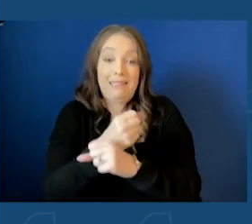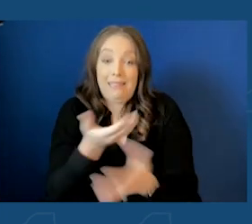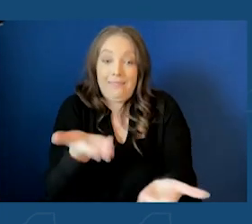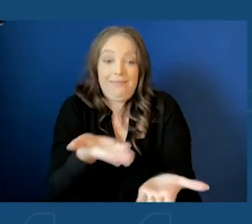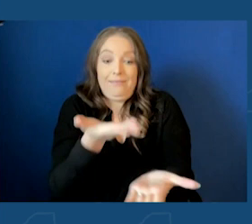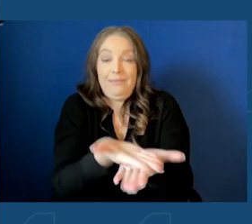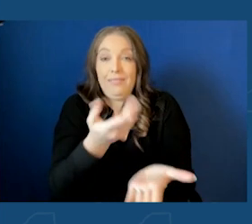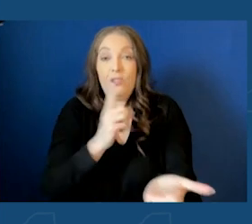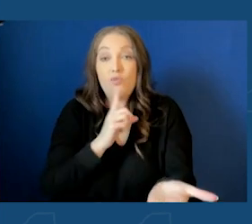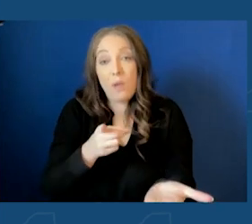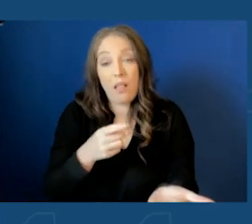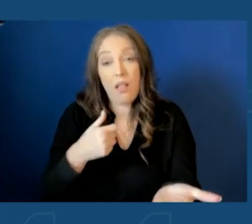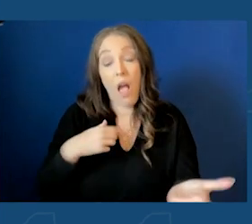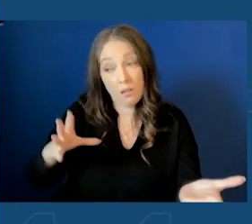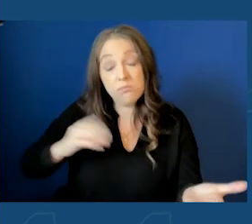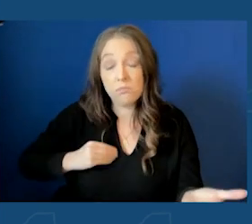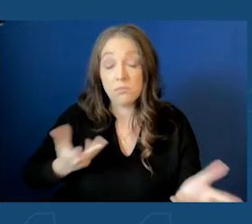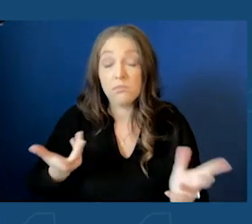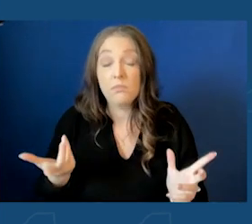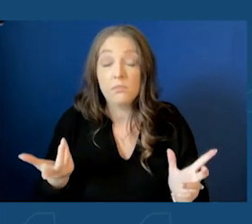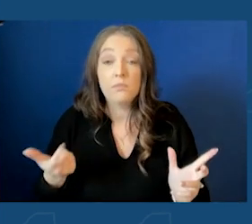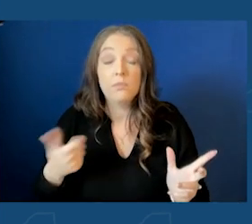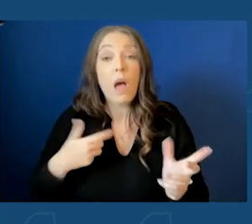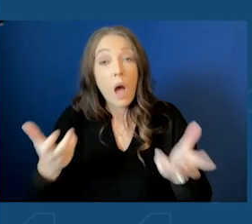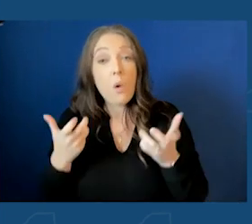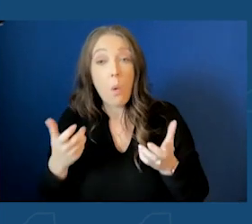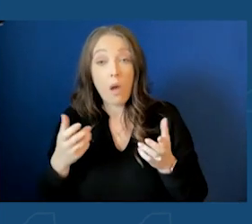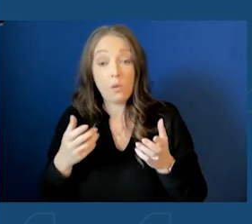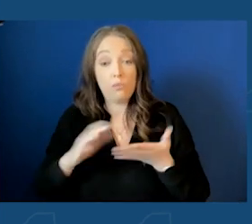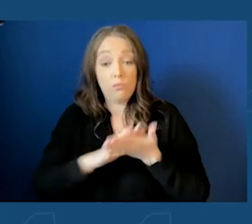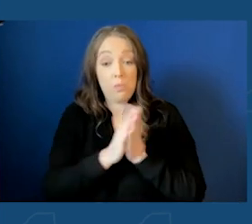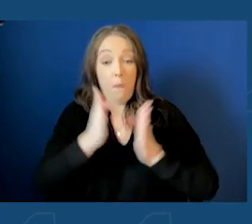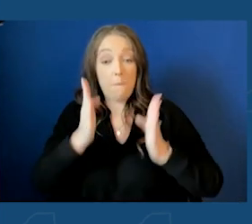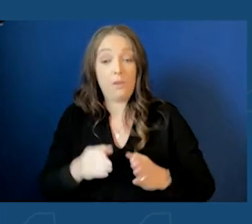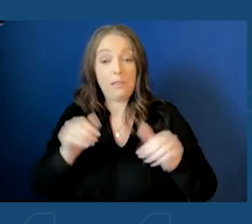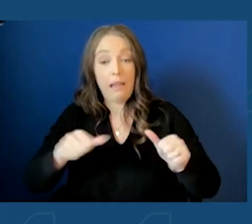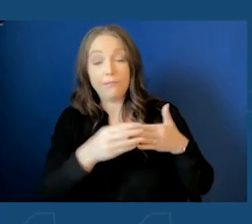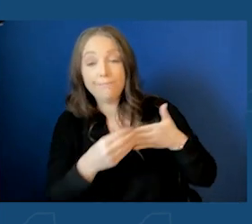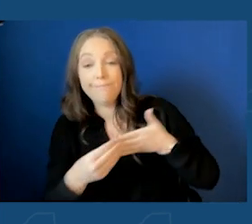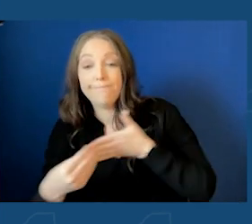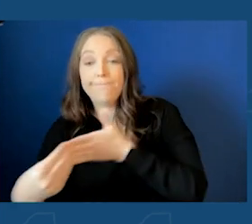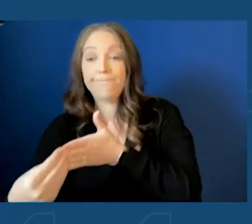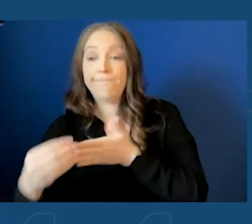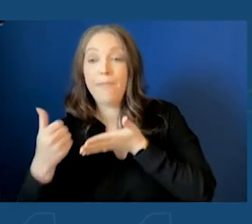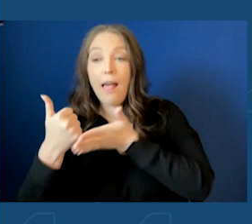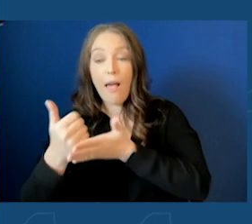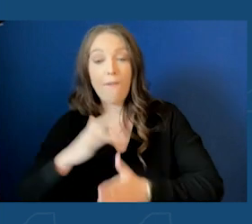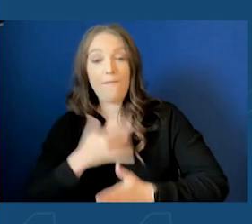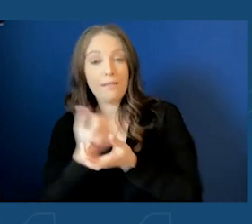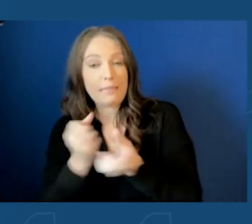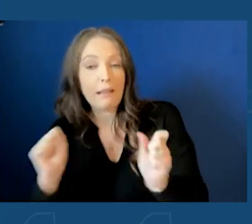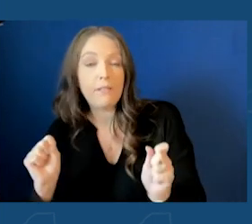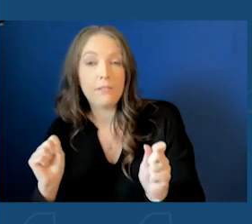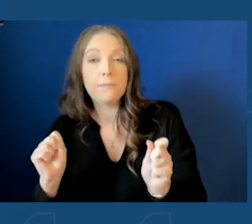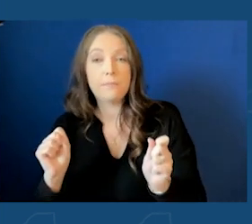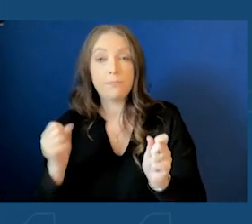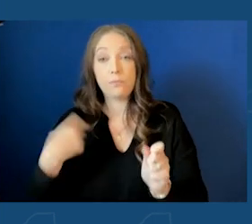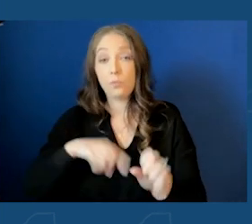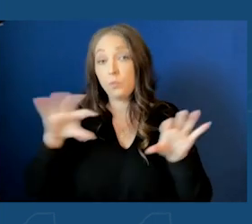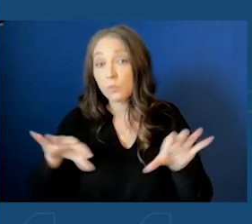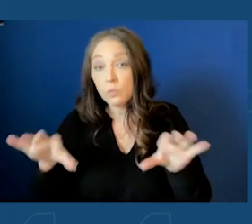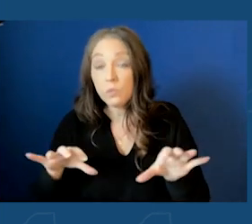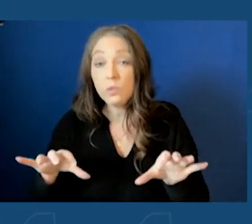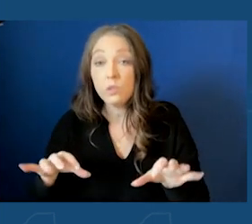I accept that. And I want to be the person who can help lead them to a place where they have that sense of security. So what do? We say, you feel safer